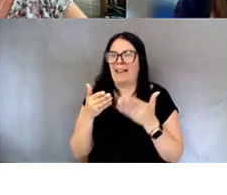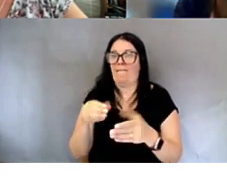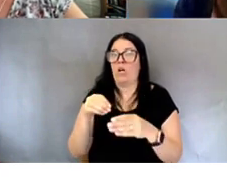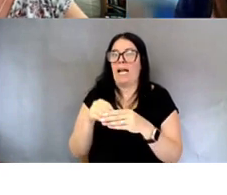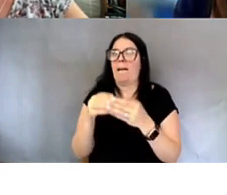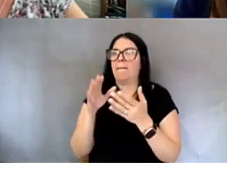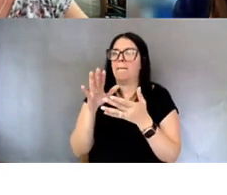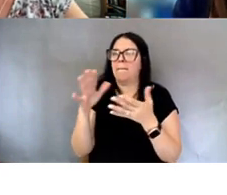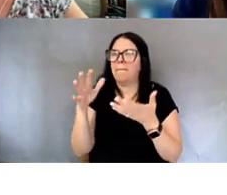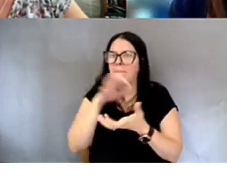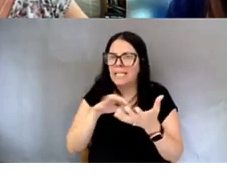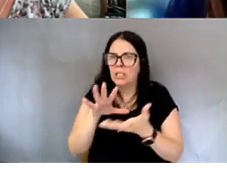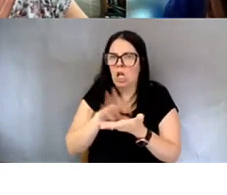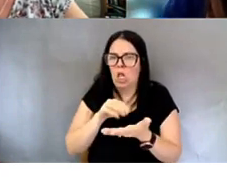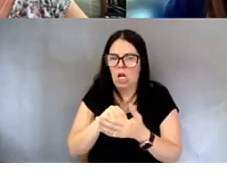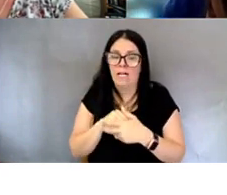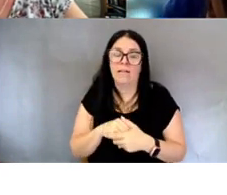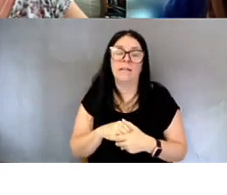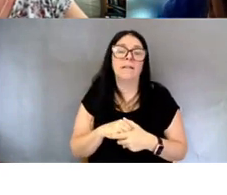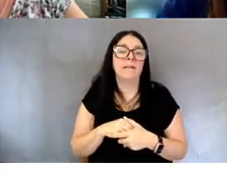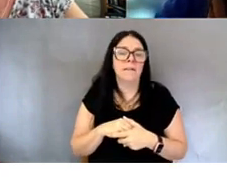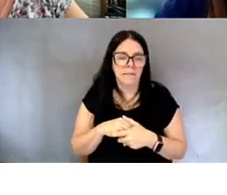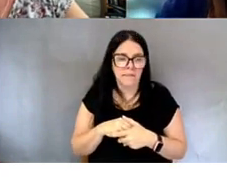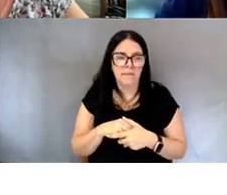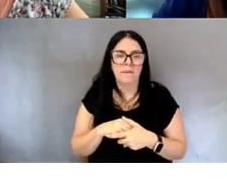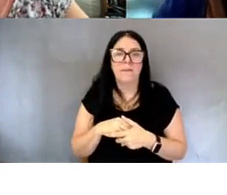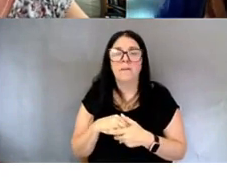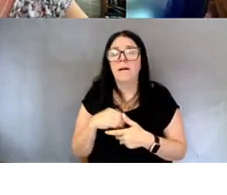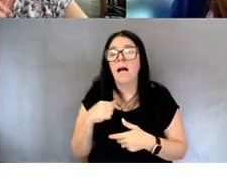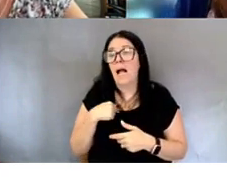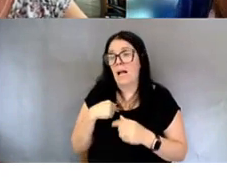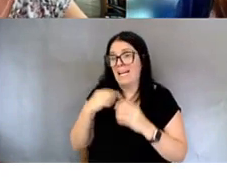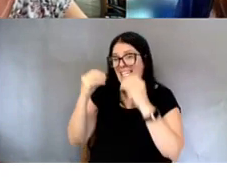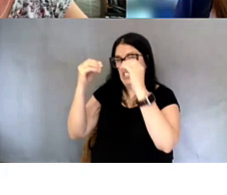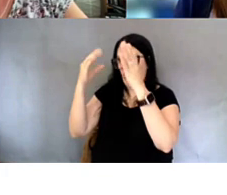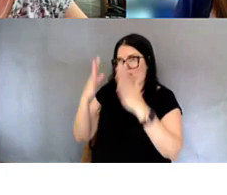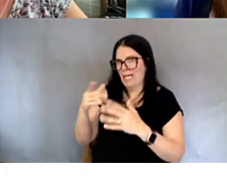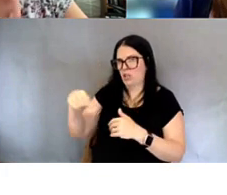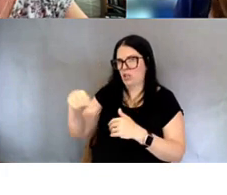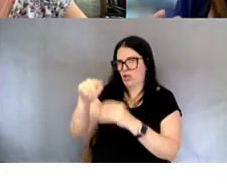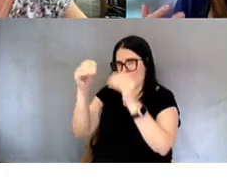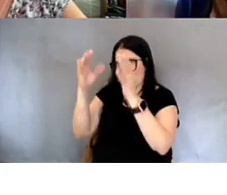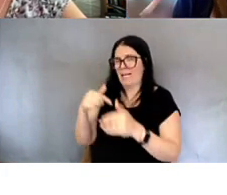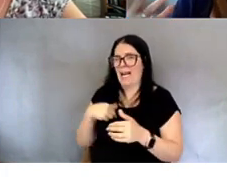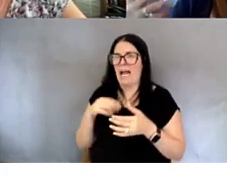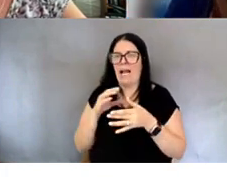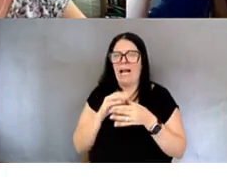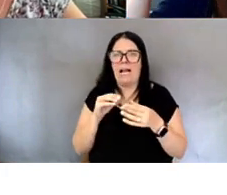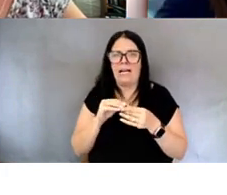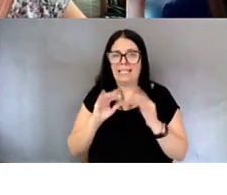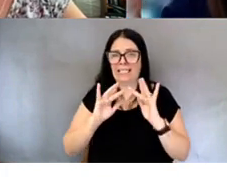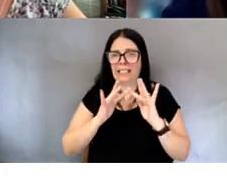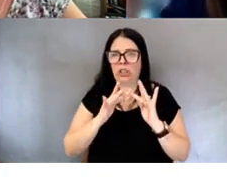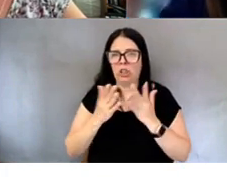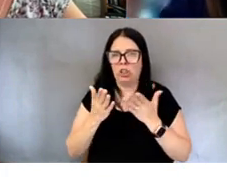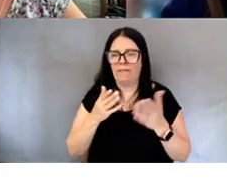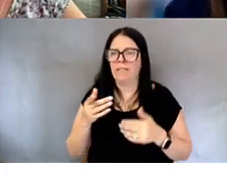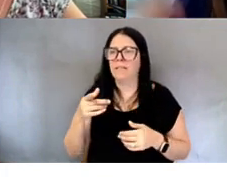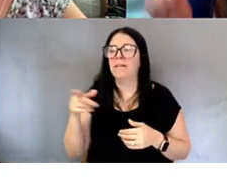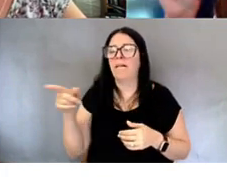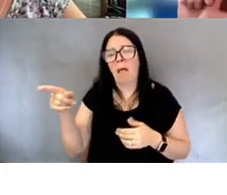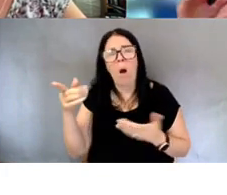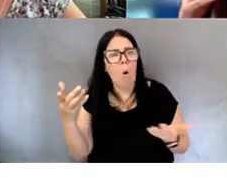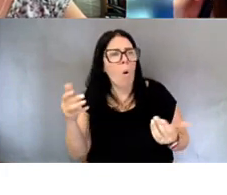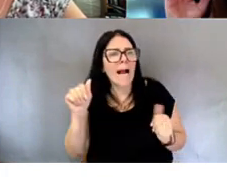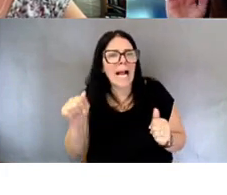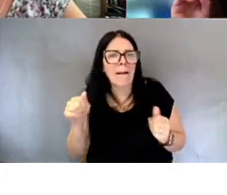When I say lesson plan to LBS instructors, practitioners, they're like, oh yeah, you could be lesson planning on the fly,